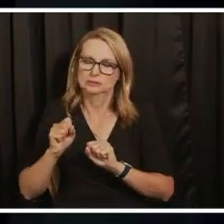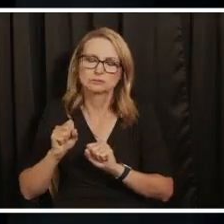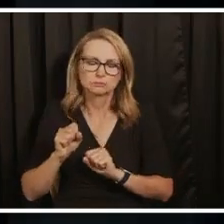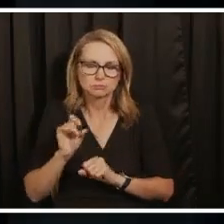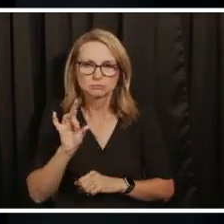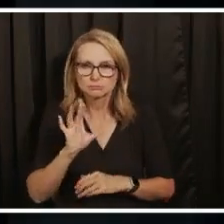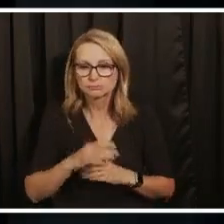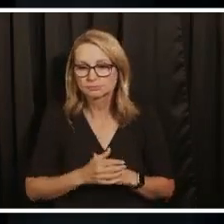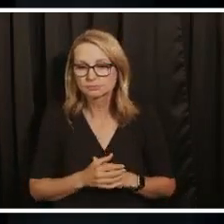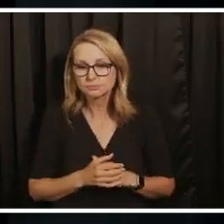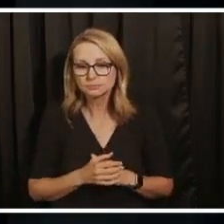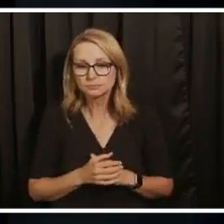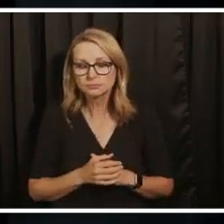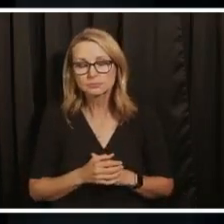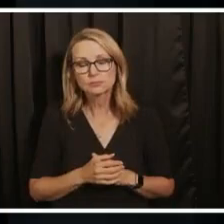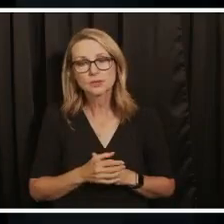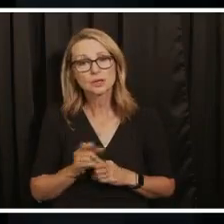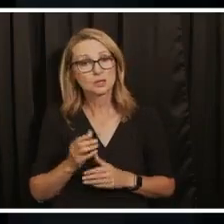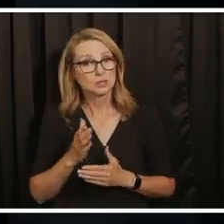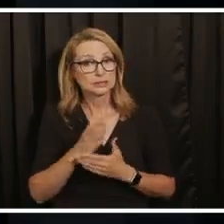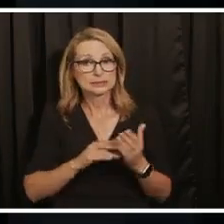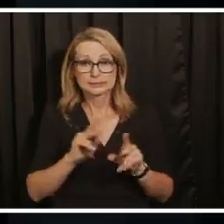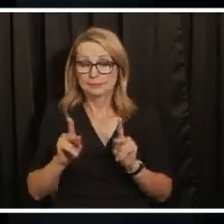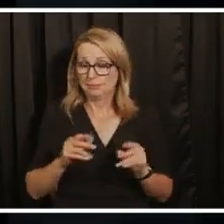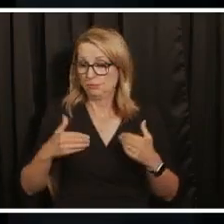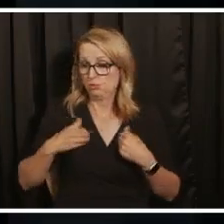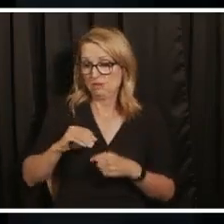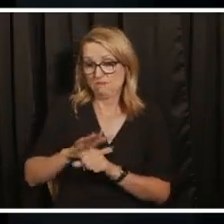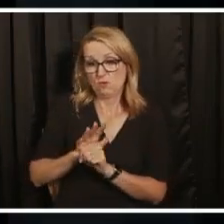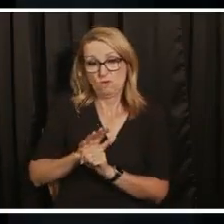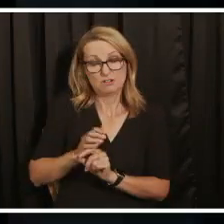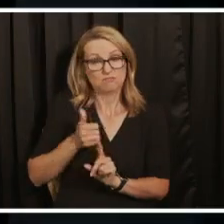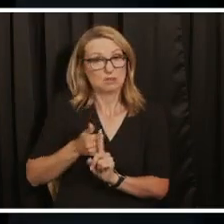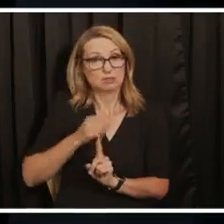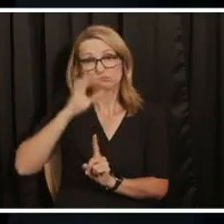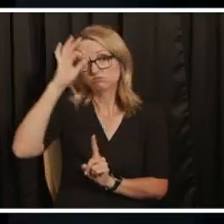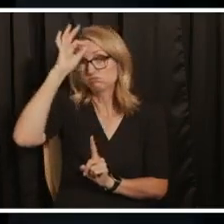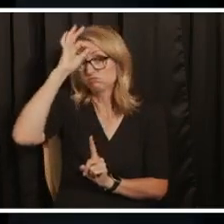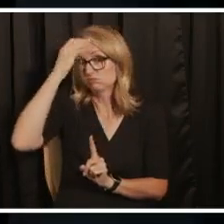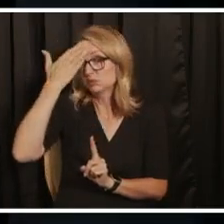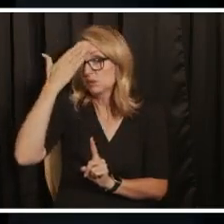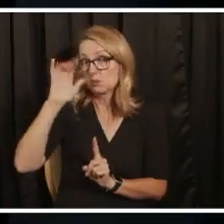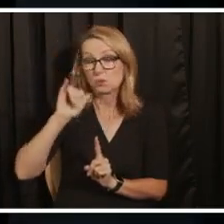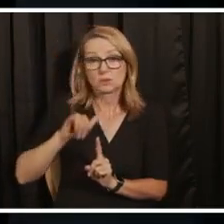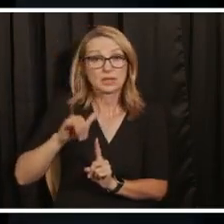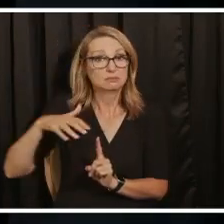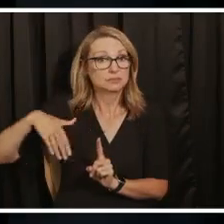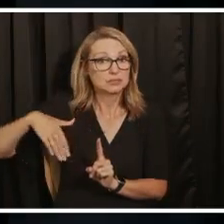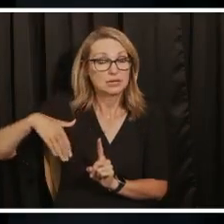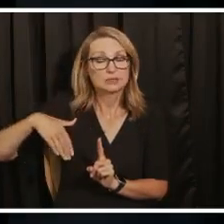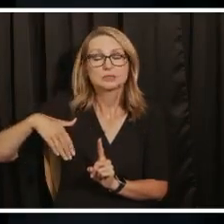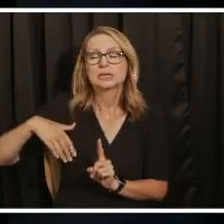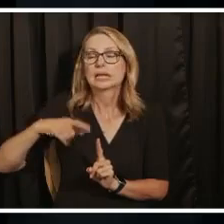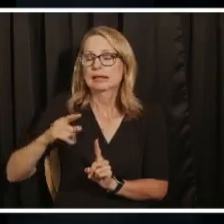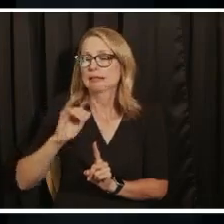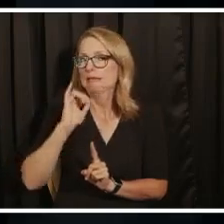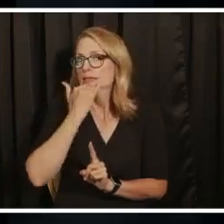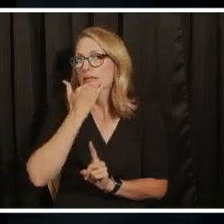efficiently is some people who have it simply don't know they have it and unwittingly spread